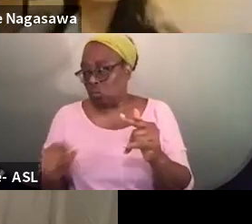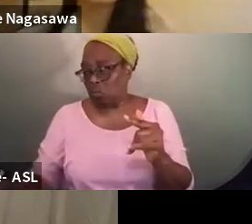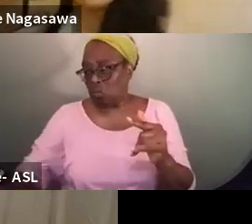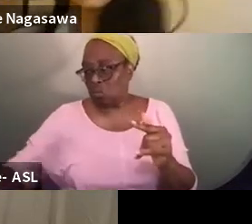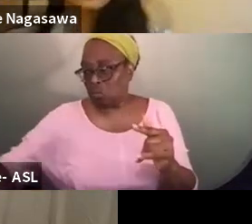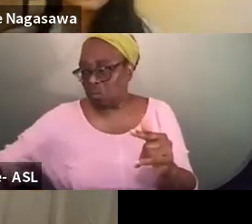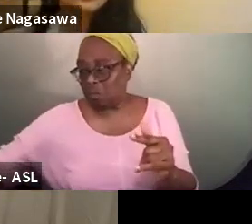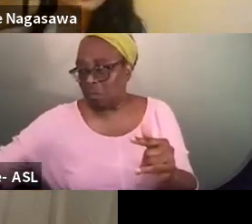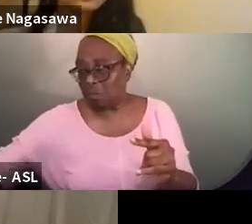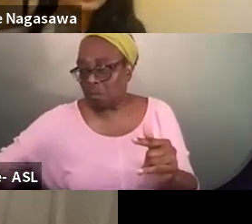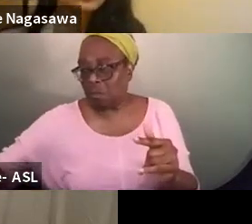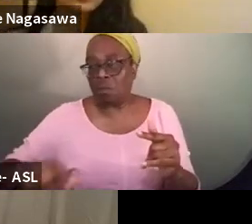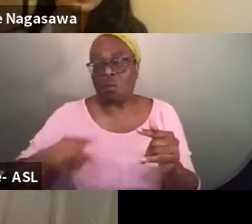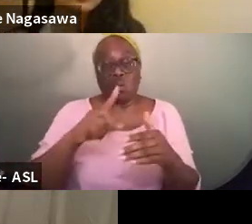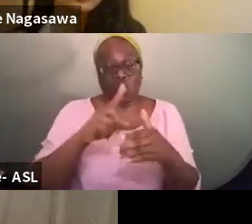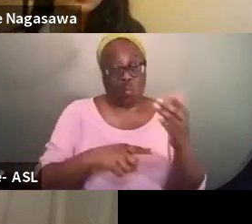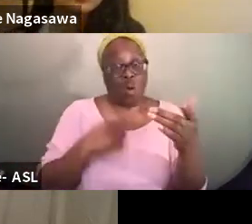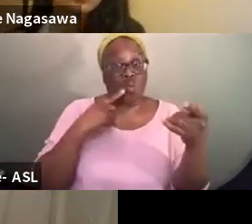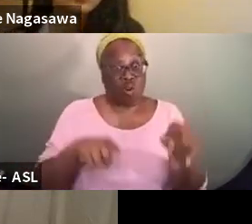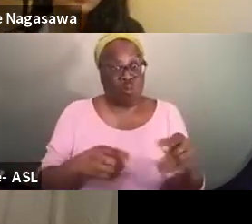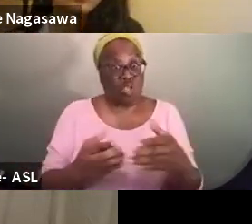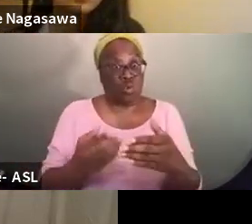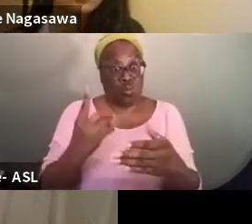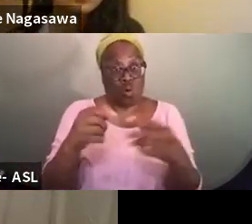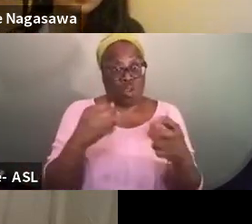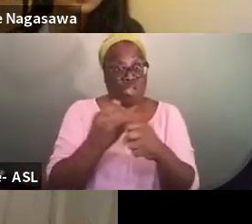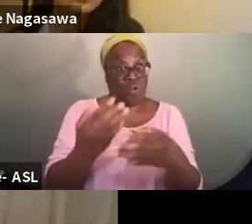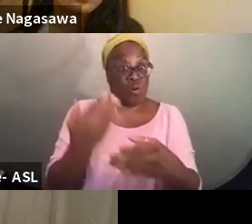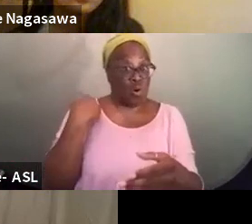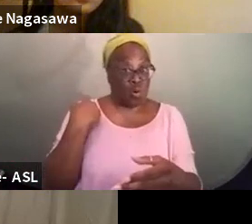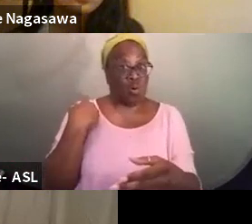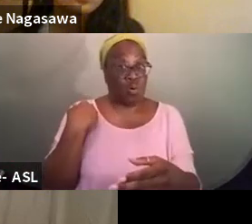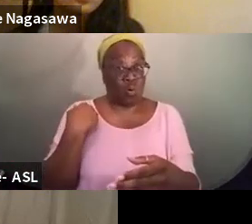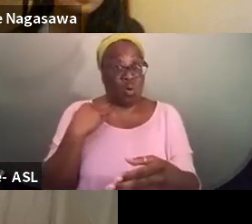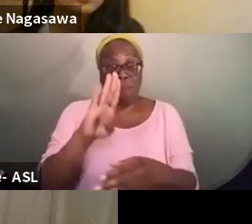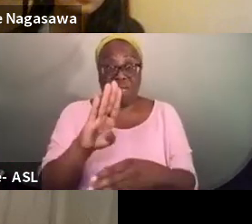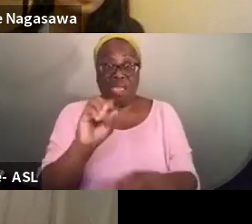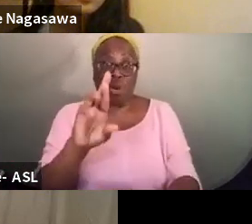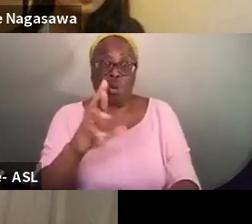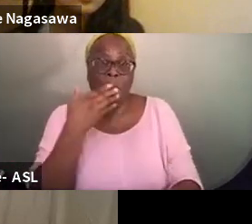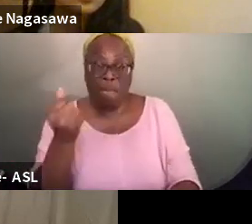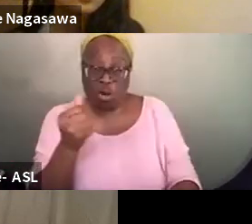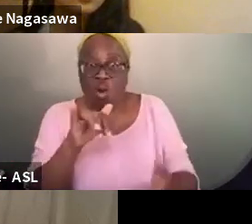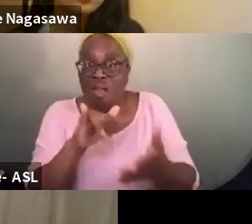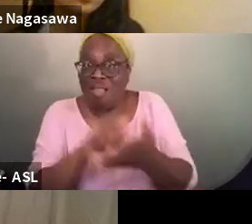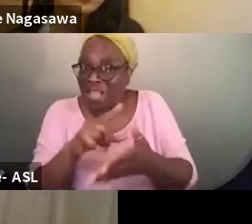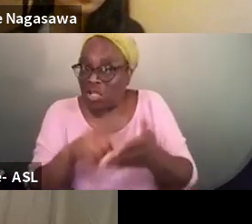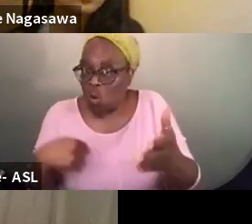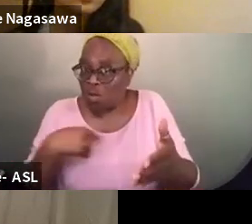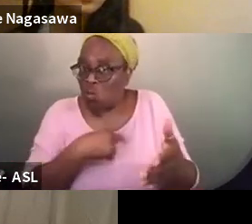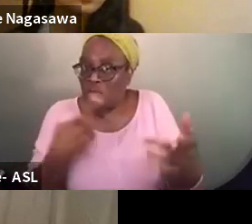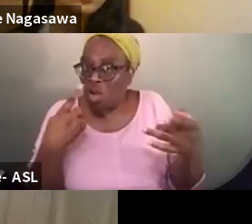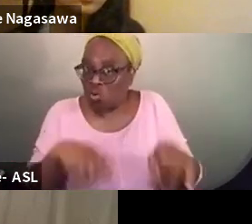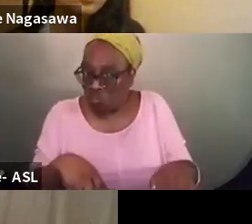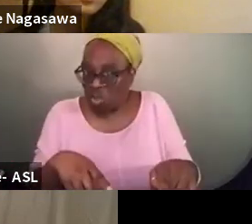generally we agreed to a year ago was B or better? How do you then determine